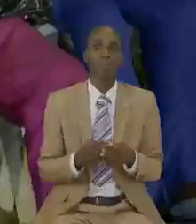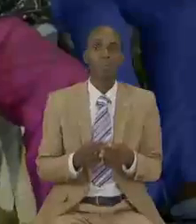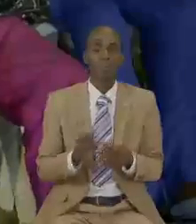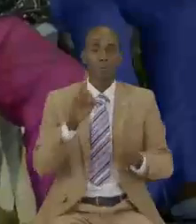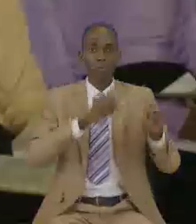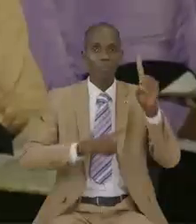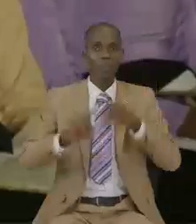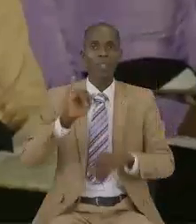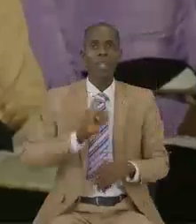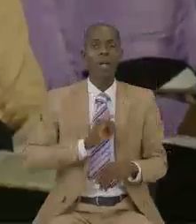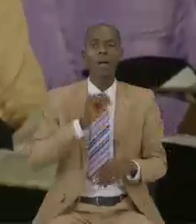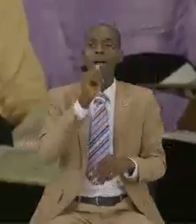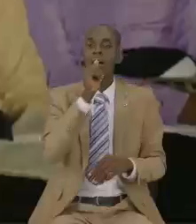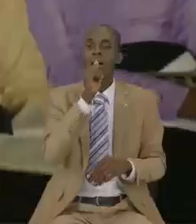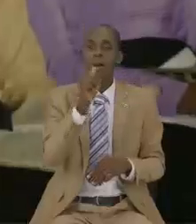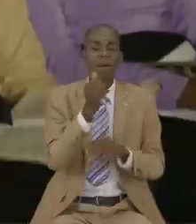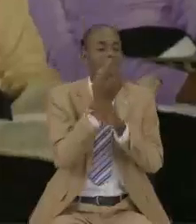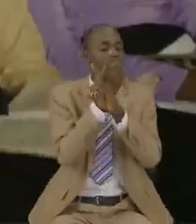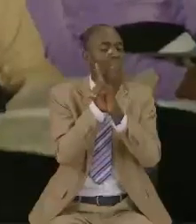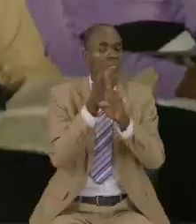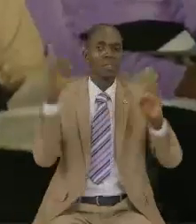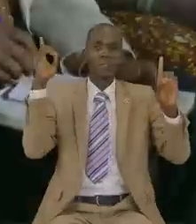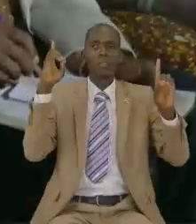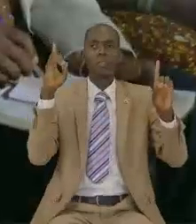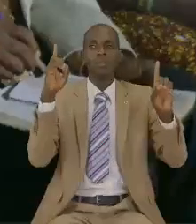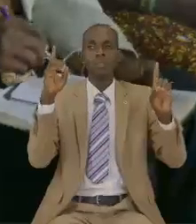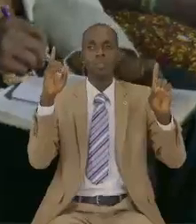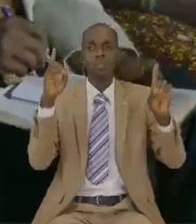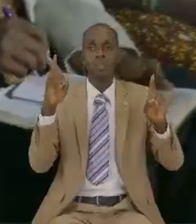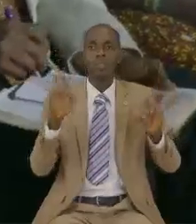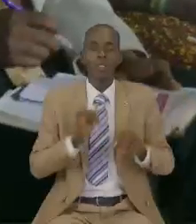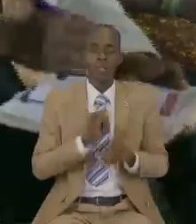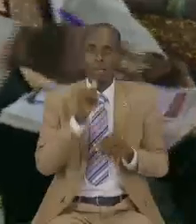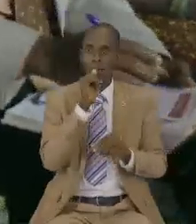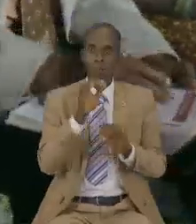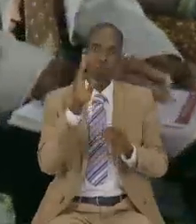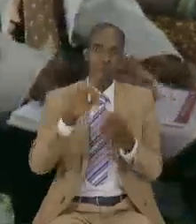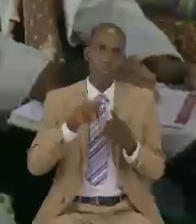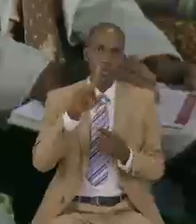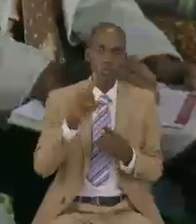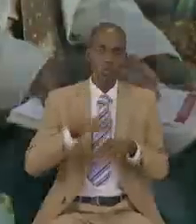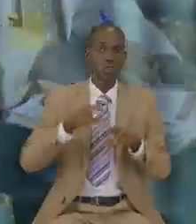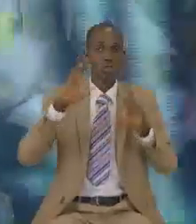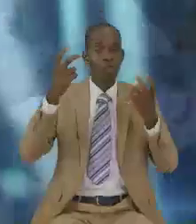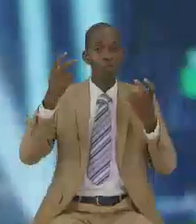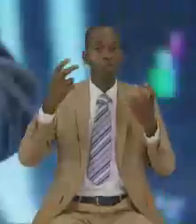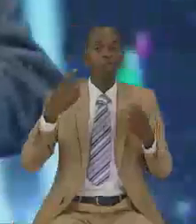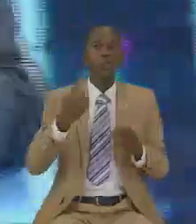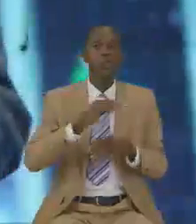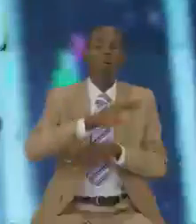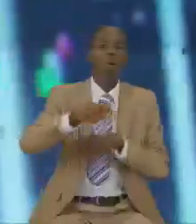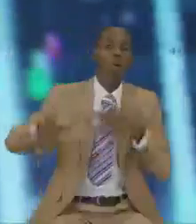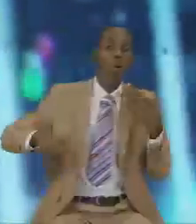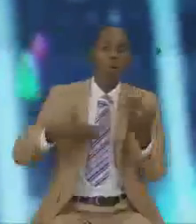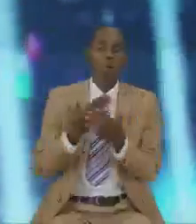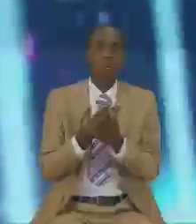delivered. I am delivered. I'm talking to you tonight on the all-sufficient